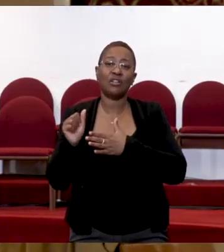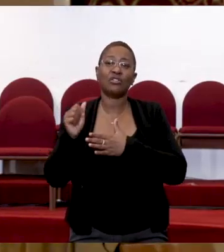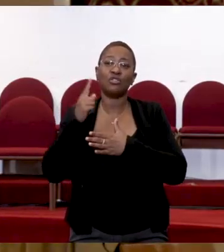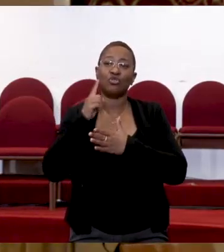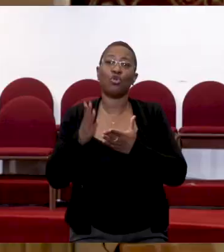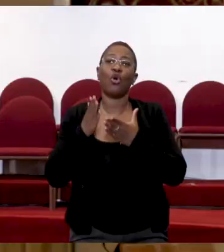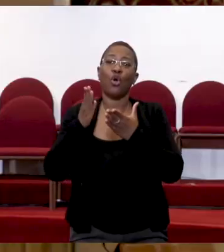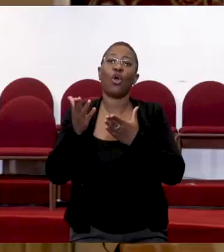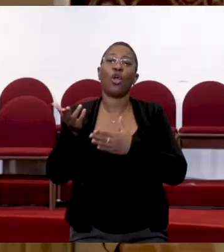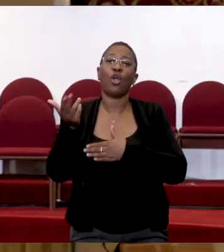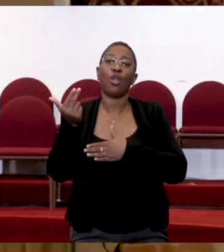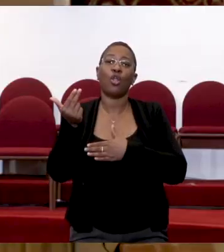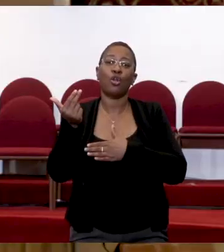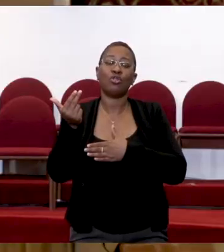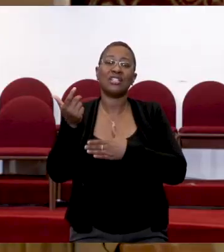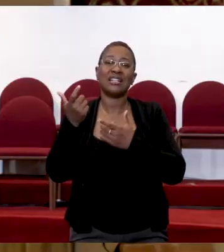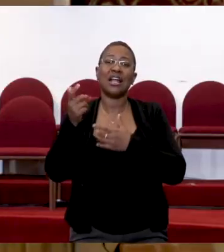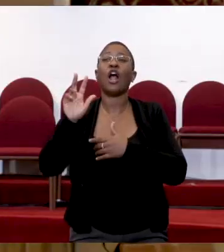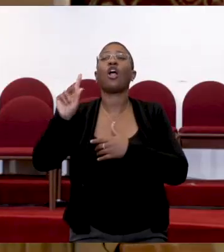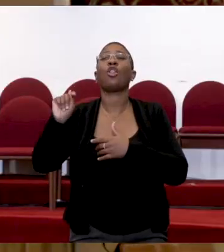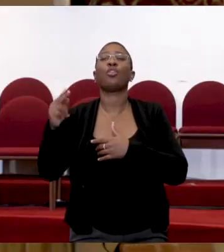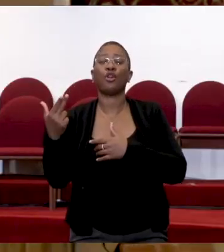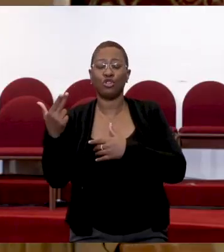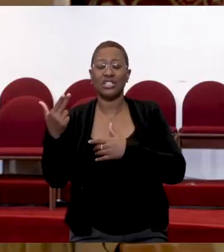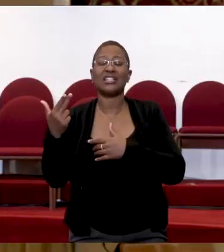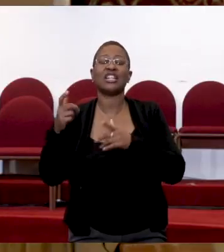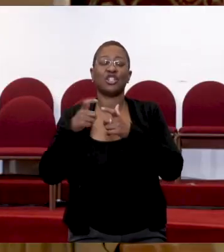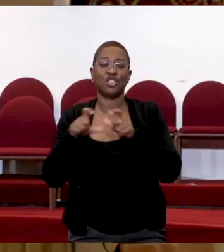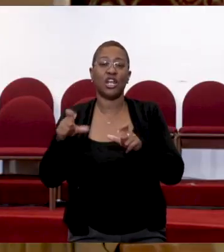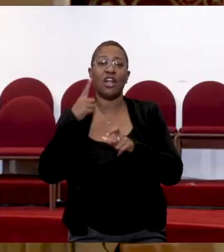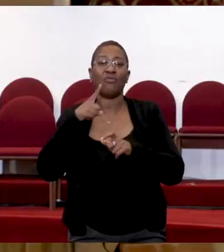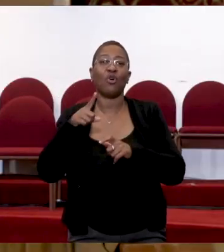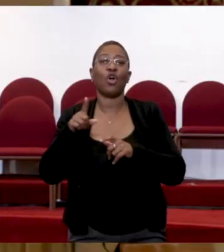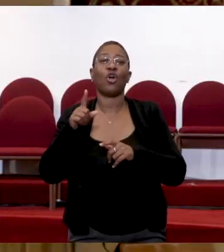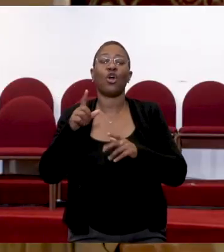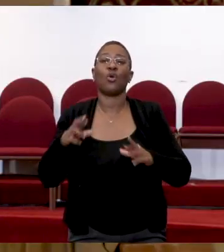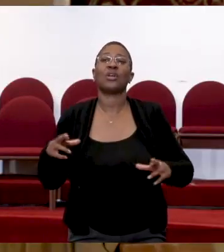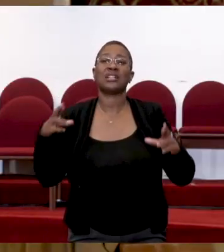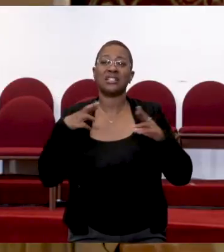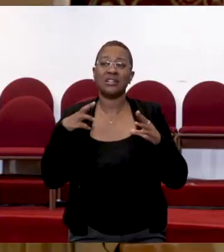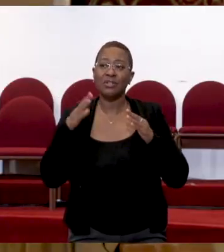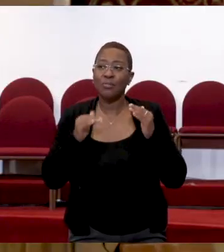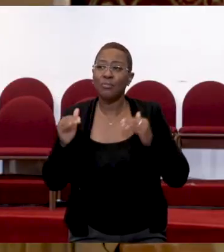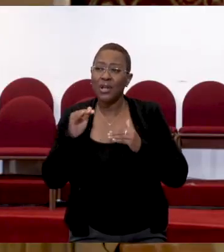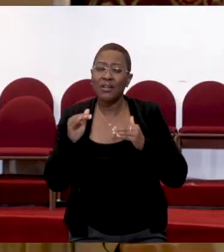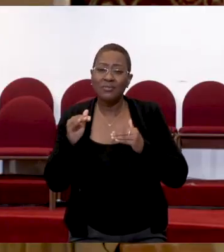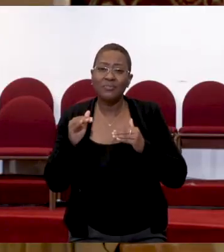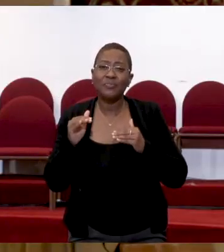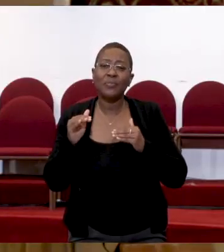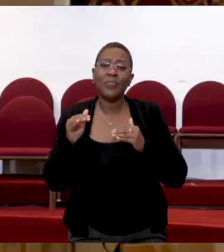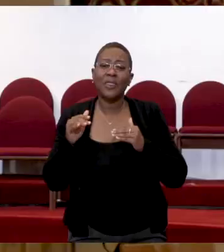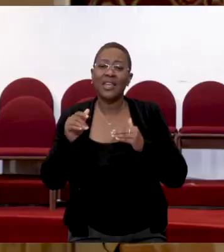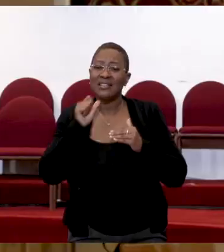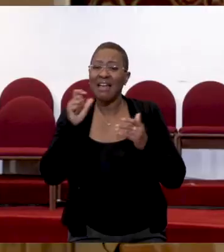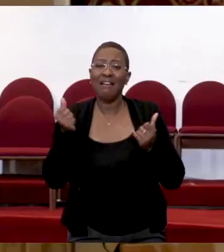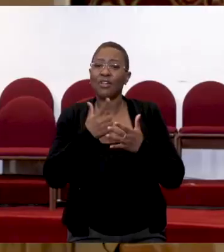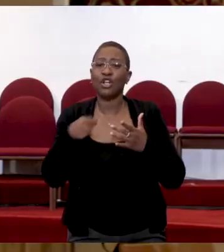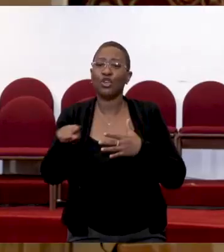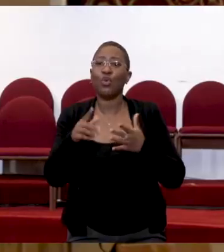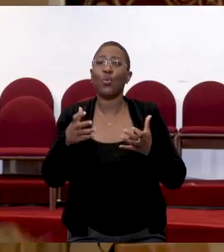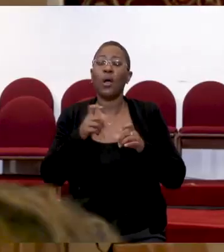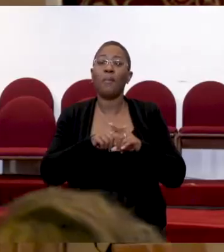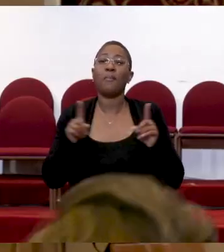offer 13th checks to the retirees over and above what was obligated. I know this is not everything that you would want, but